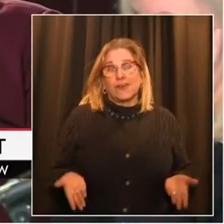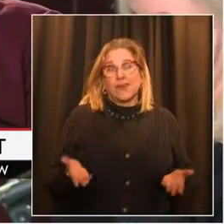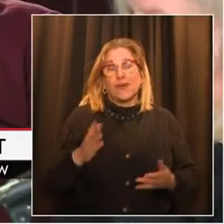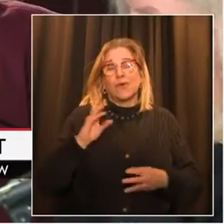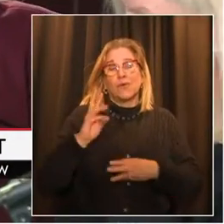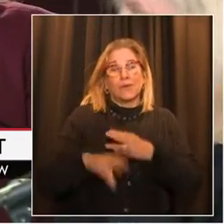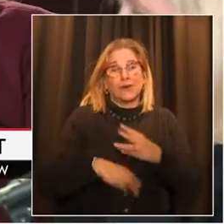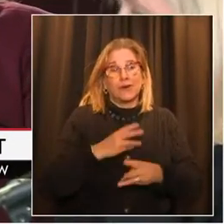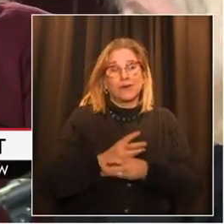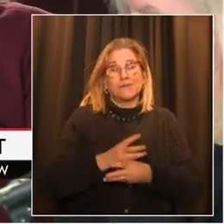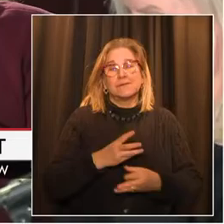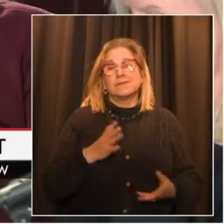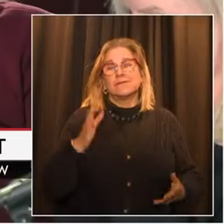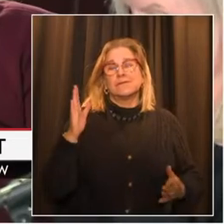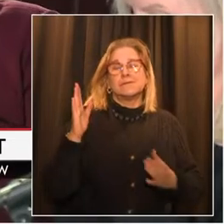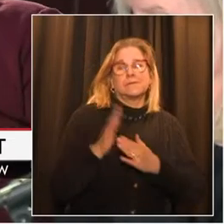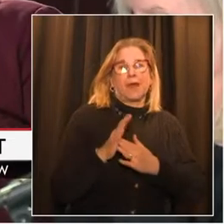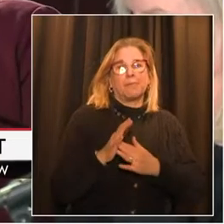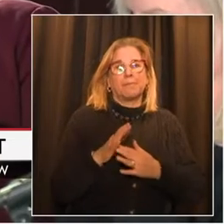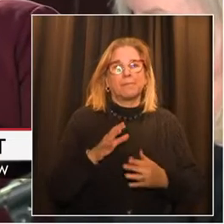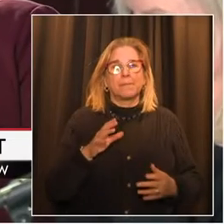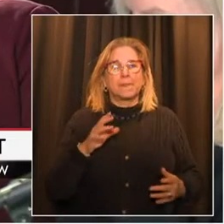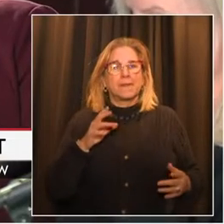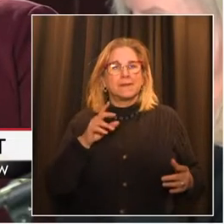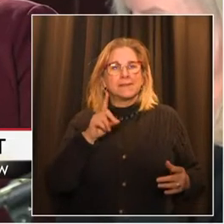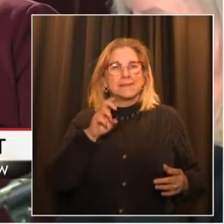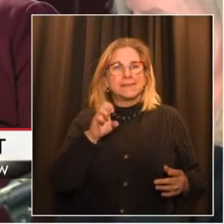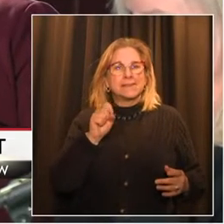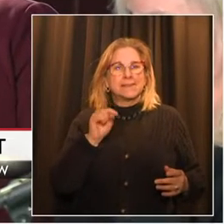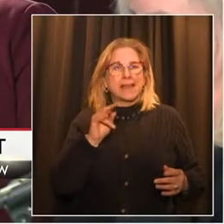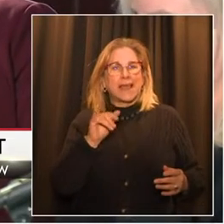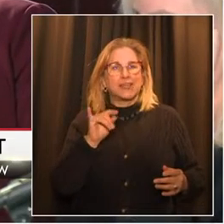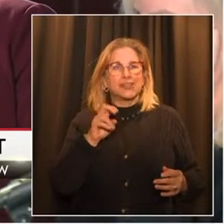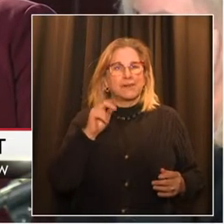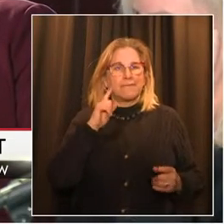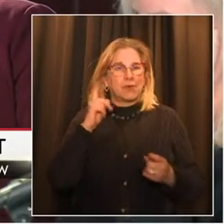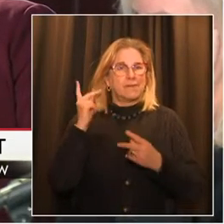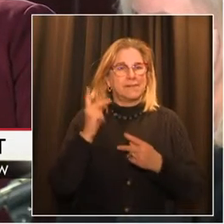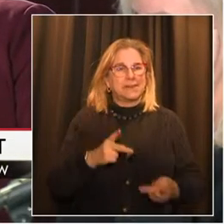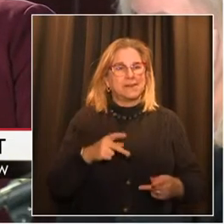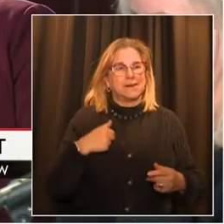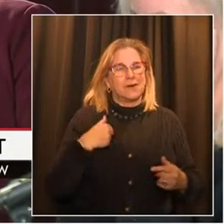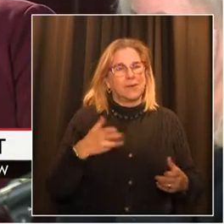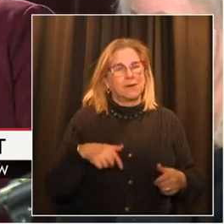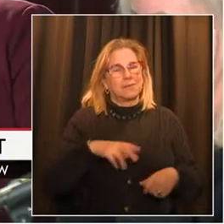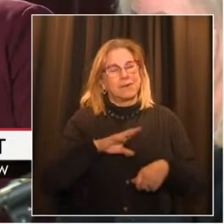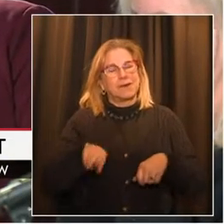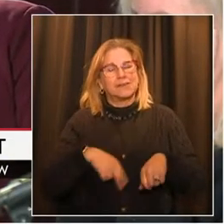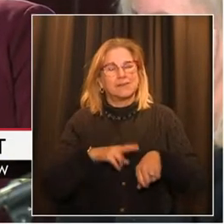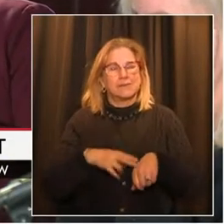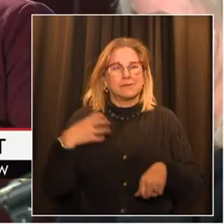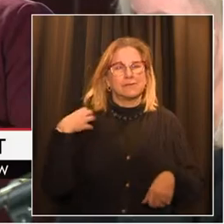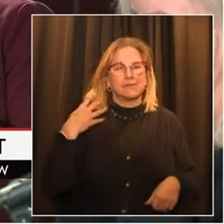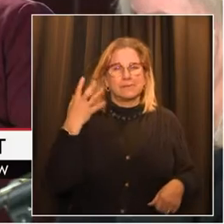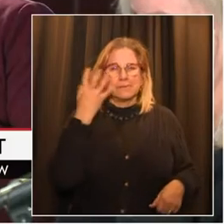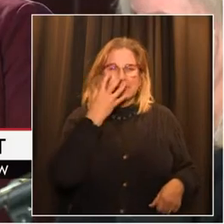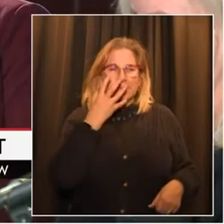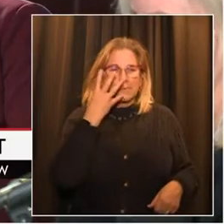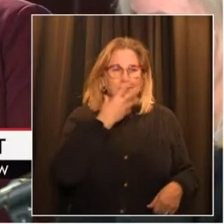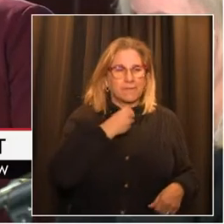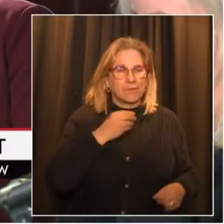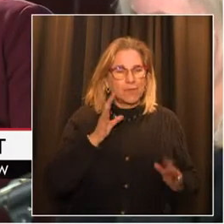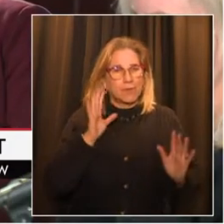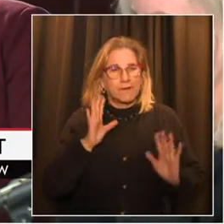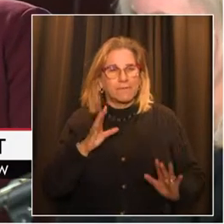our obligation and also where our heart is, which is to make sure that the people of the District of Columbia, residents, workers,